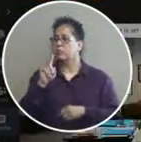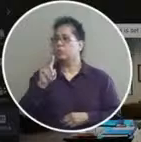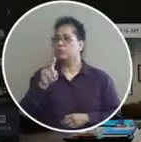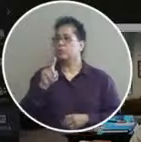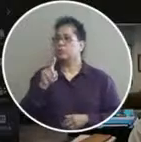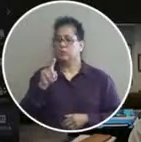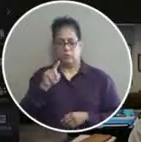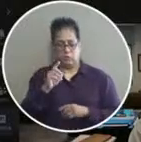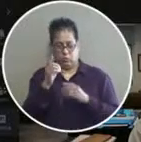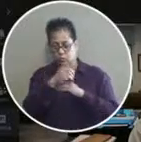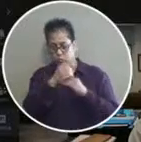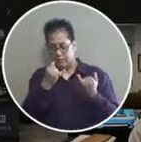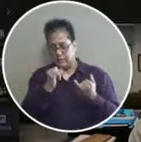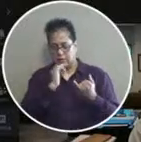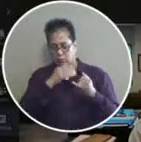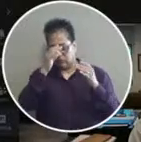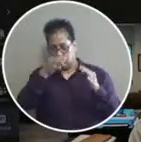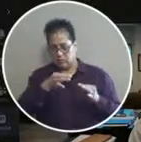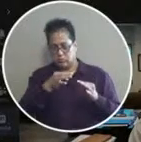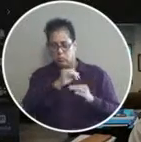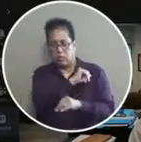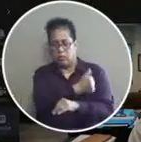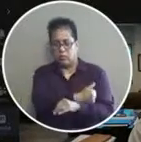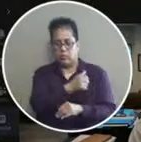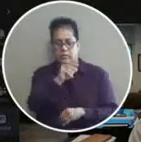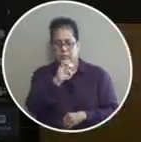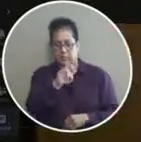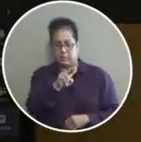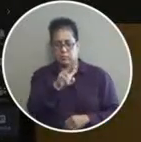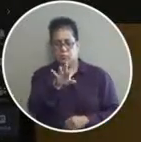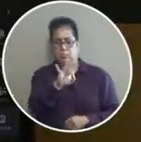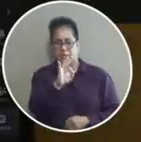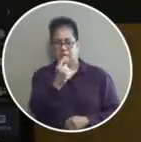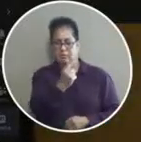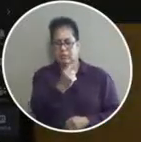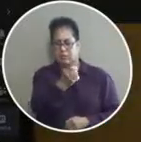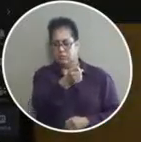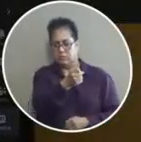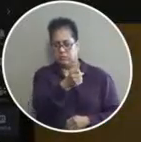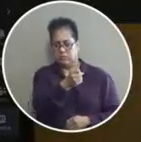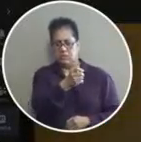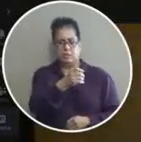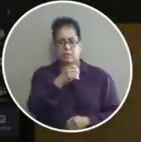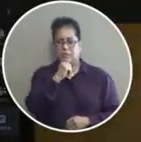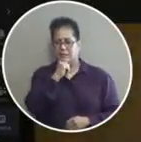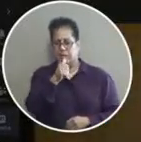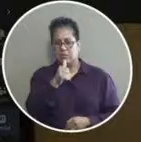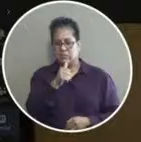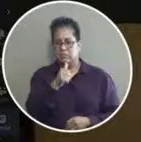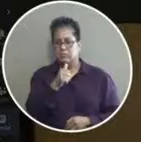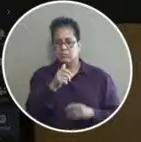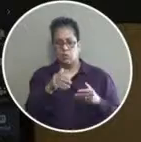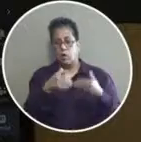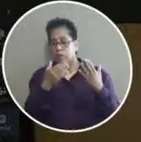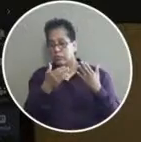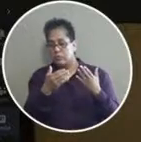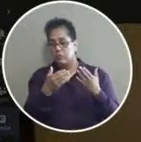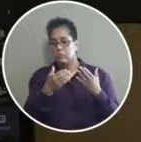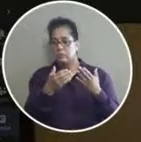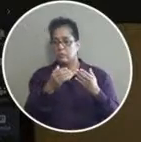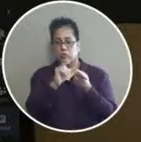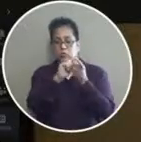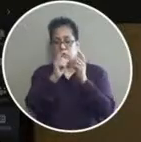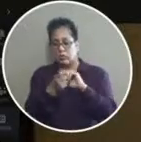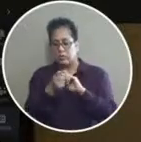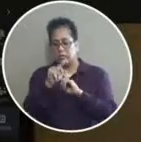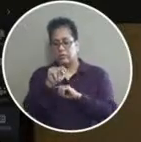action today is to authorize the mayor to appoint somebody. It's not to necessarily offer suggestions to change the